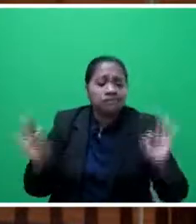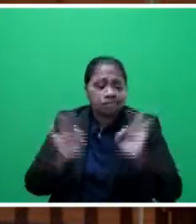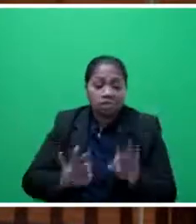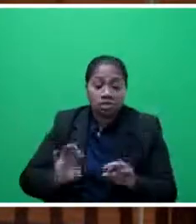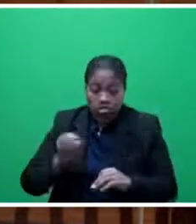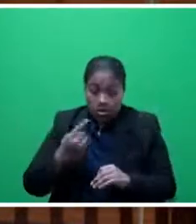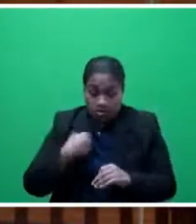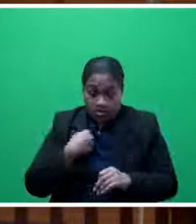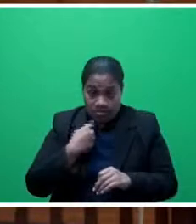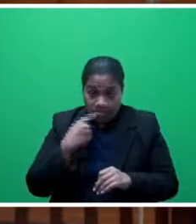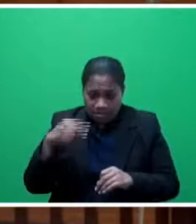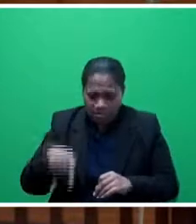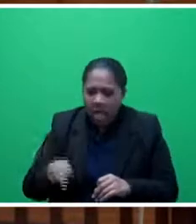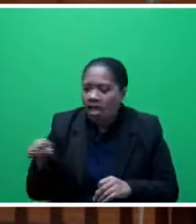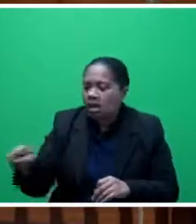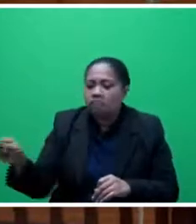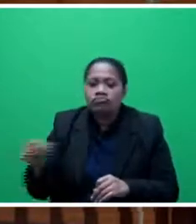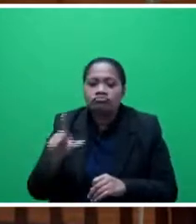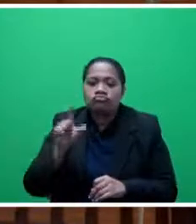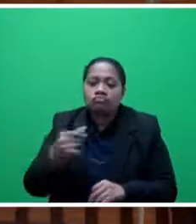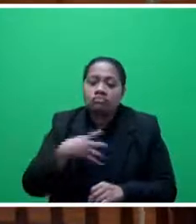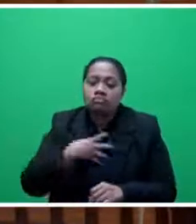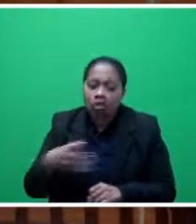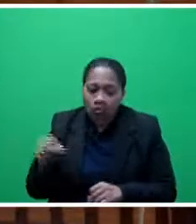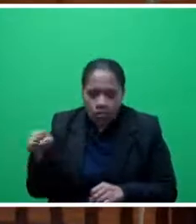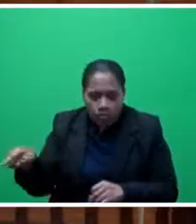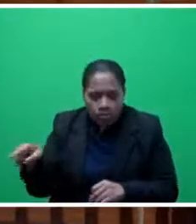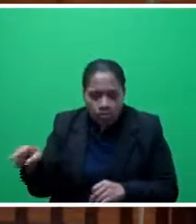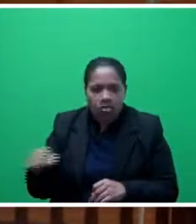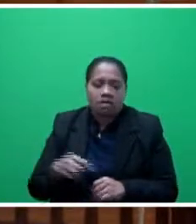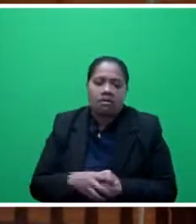more. He should do more. It is a very essential